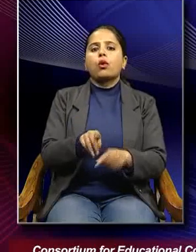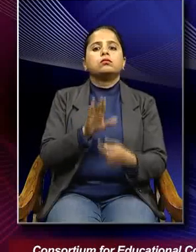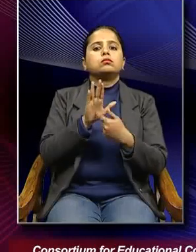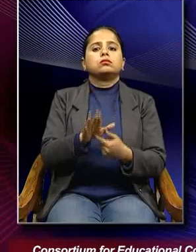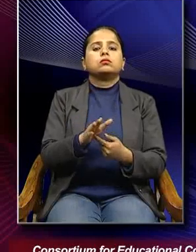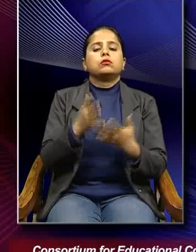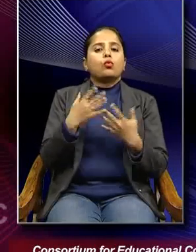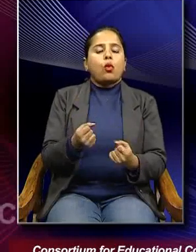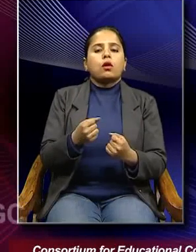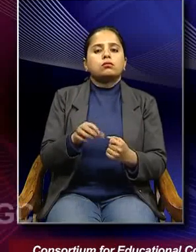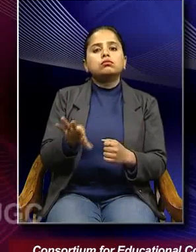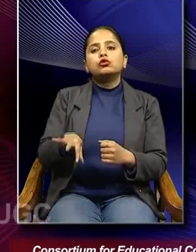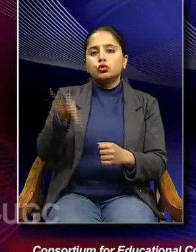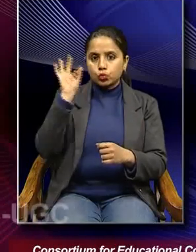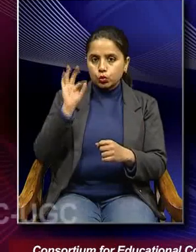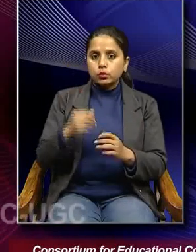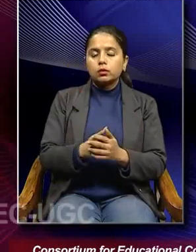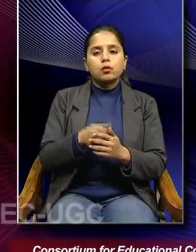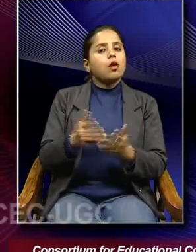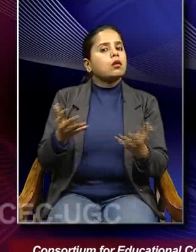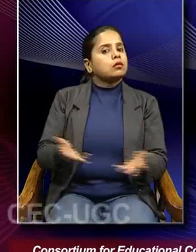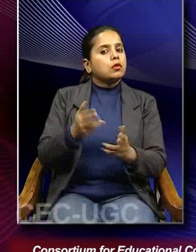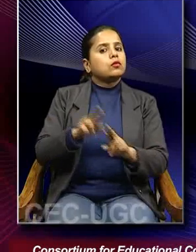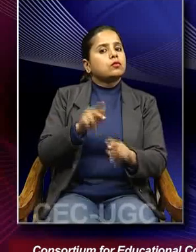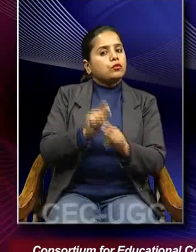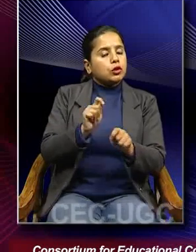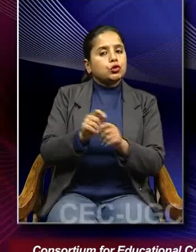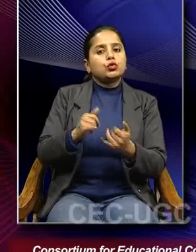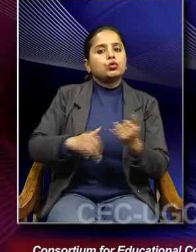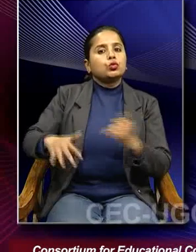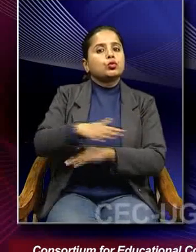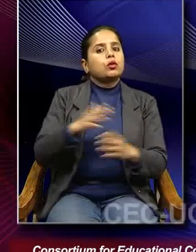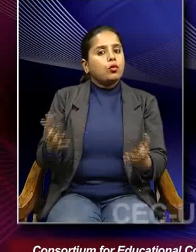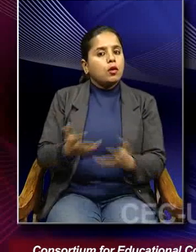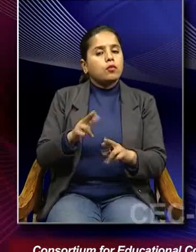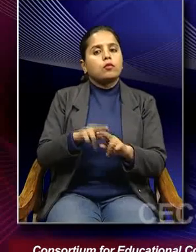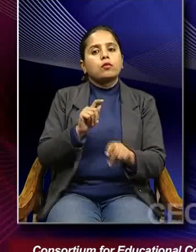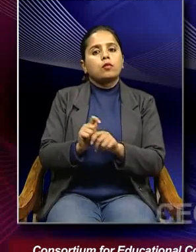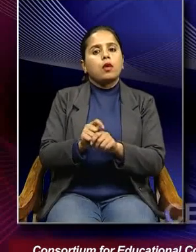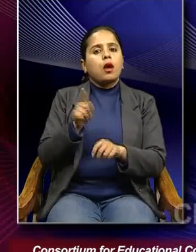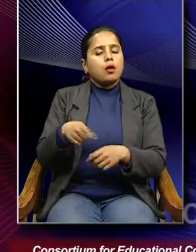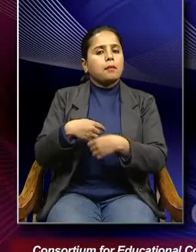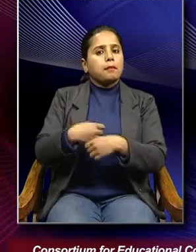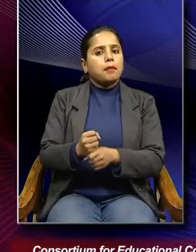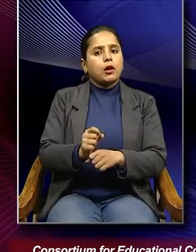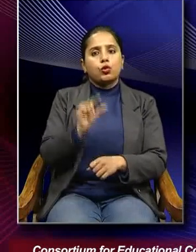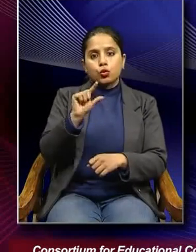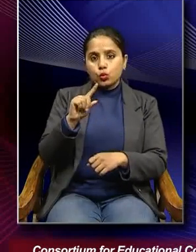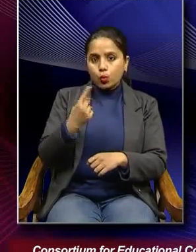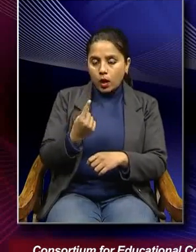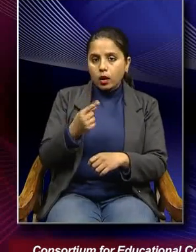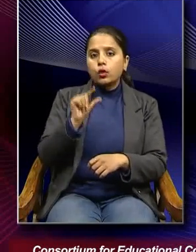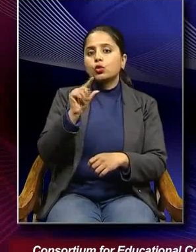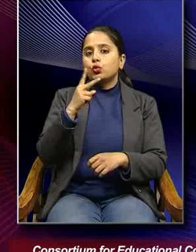preferred to the welfare function, social welfare function, which is generated by U1A double